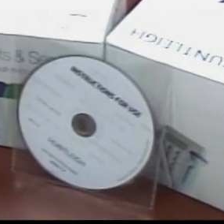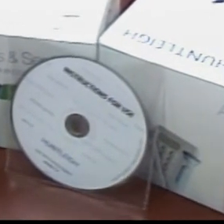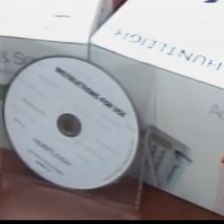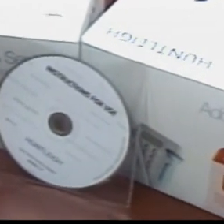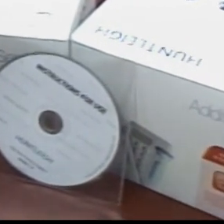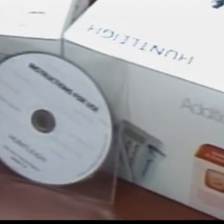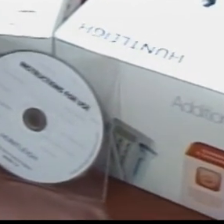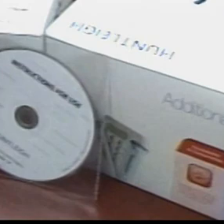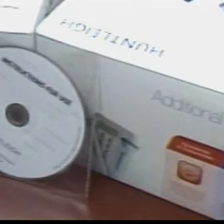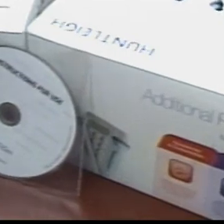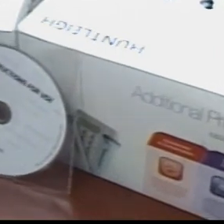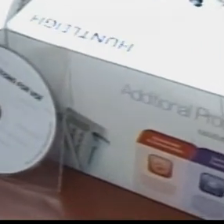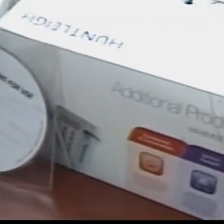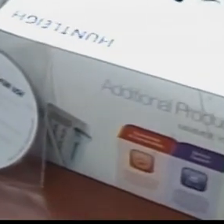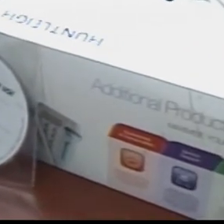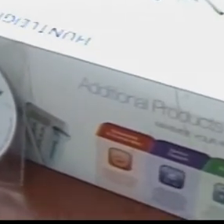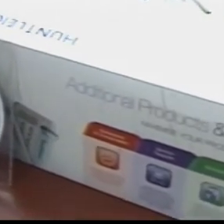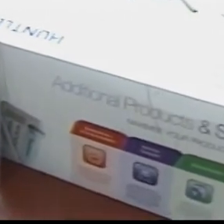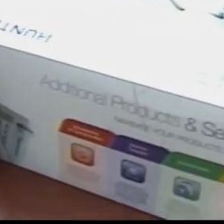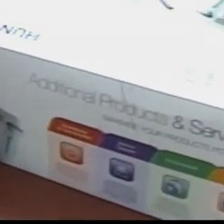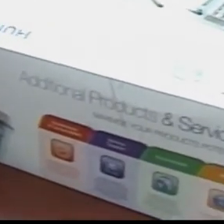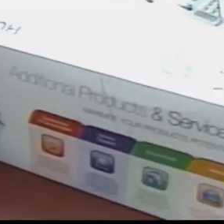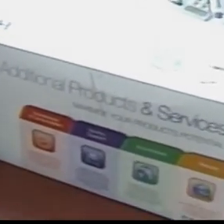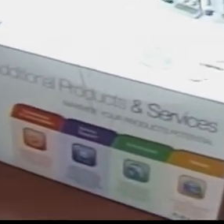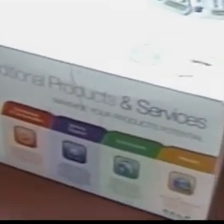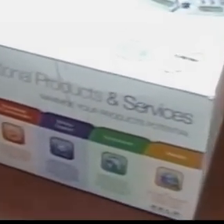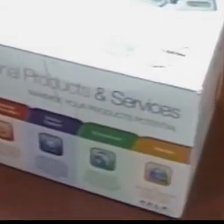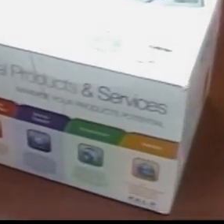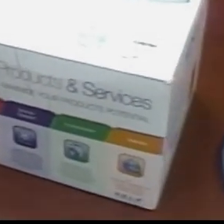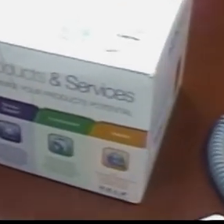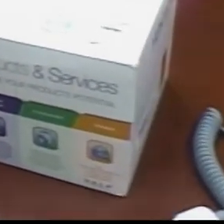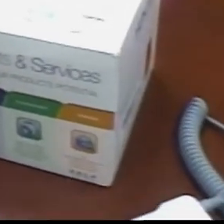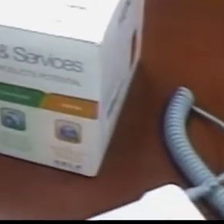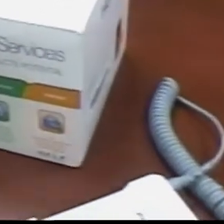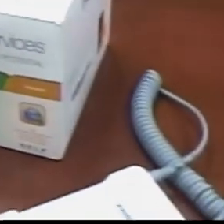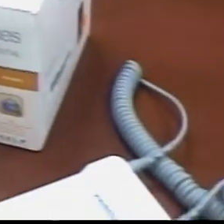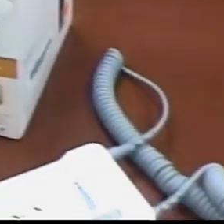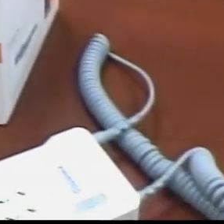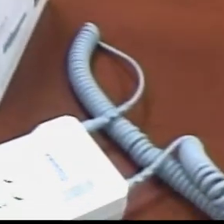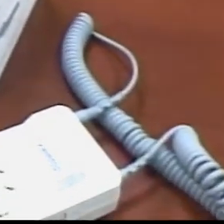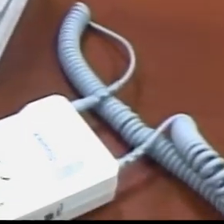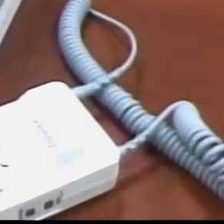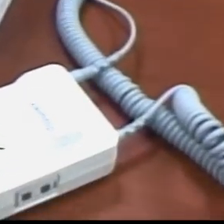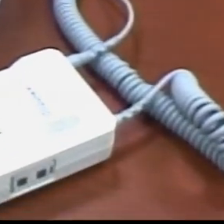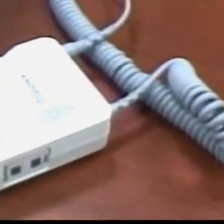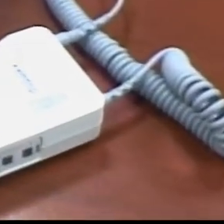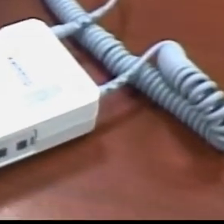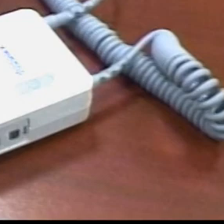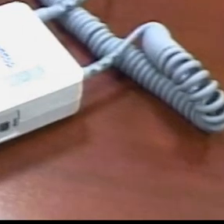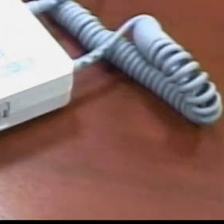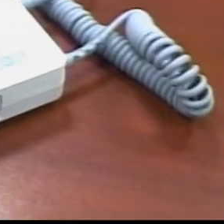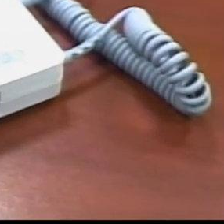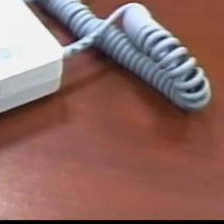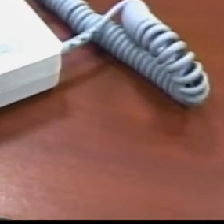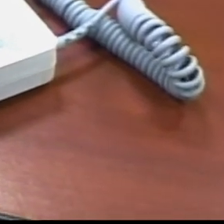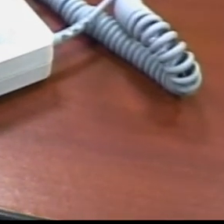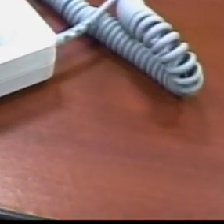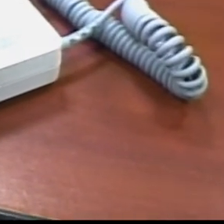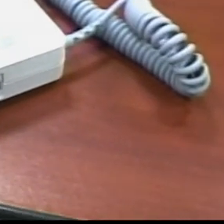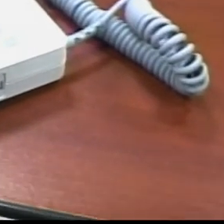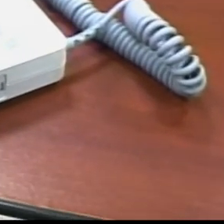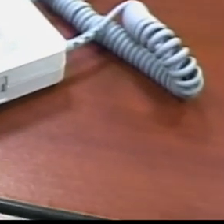President Anthony Griffin stressed the importance of taking care of one's health. In the past, the charity has donated to the St. Philip